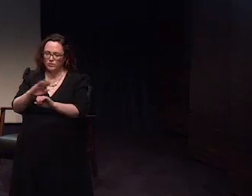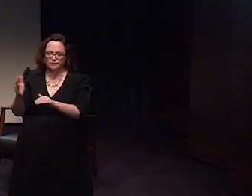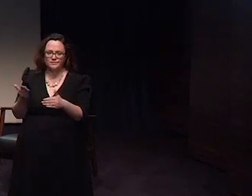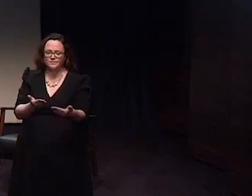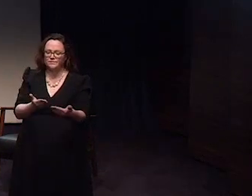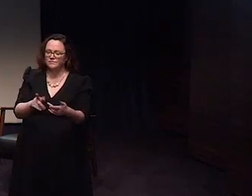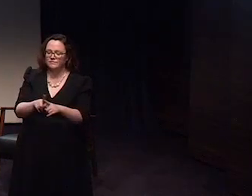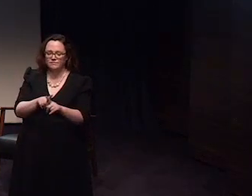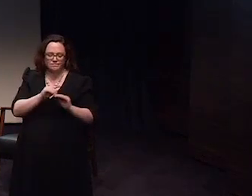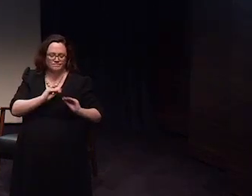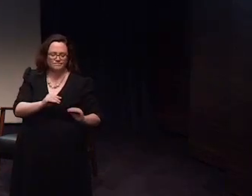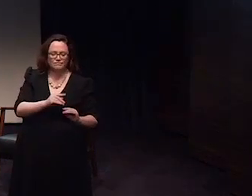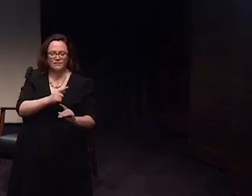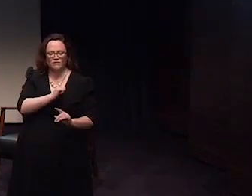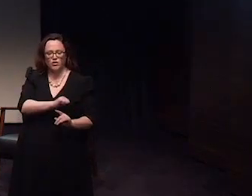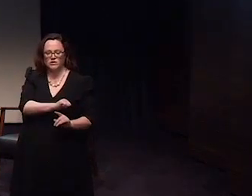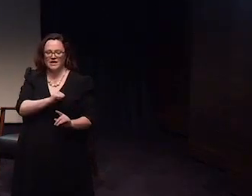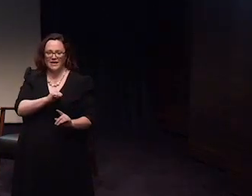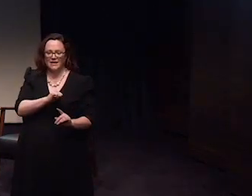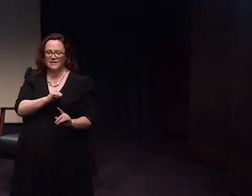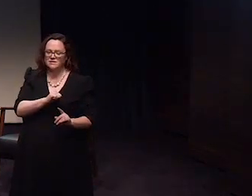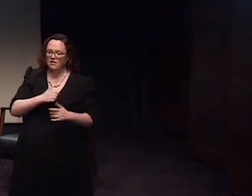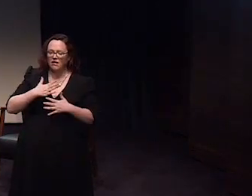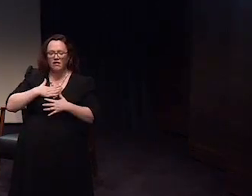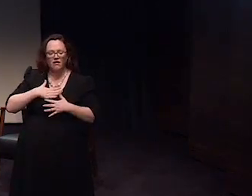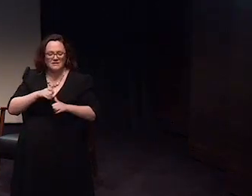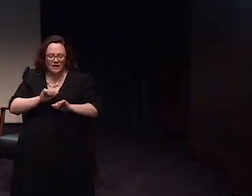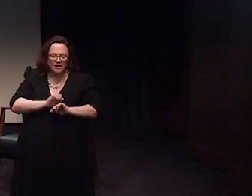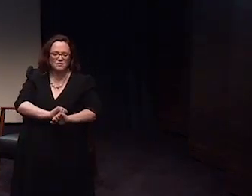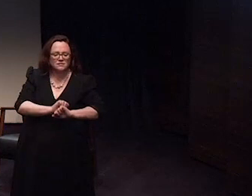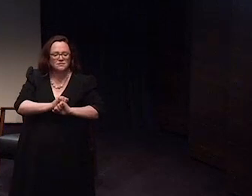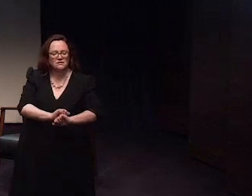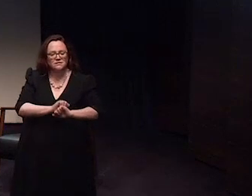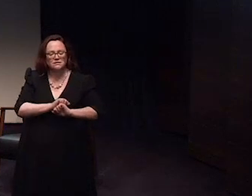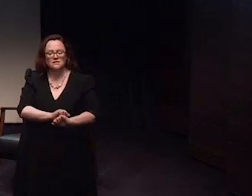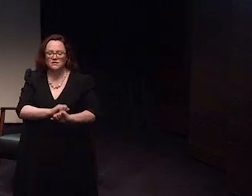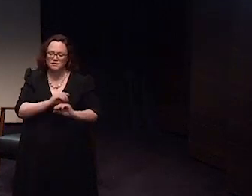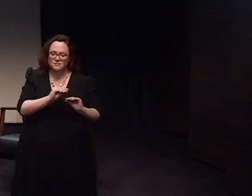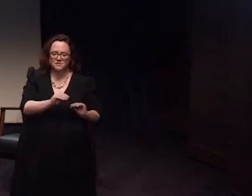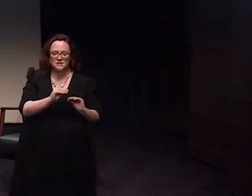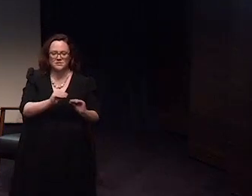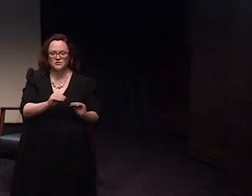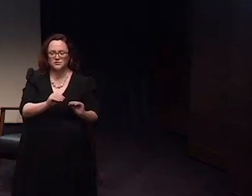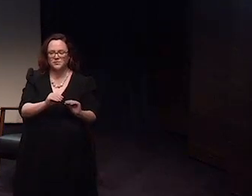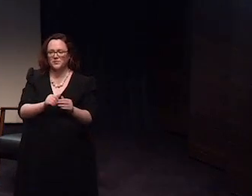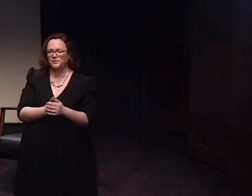aid procedure as cardiac arrest, as a cardiac massage and defibrillation, and Moffenson